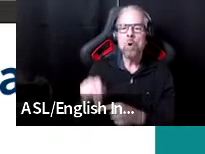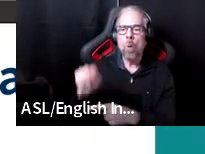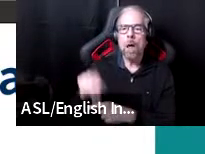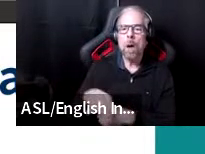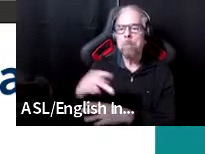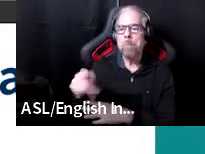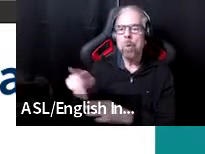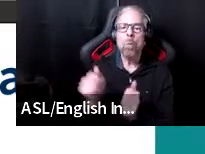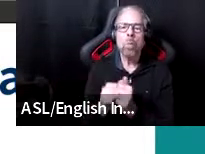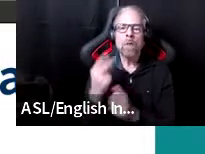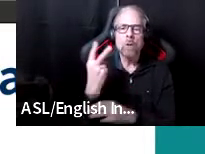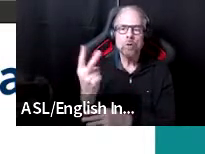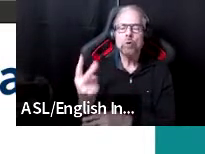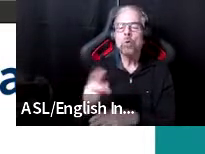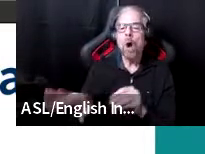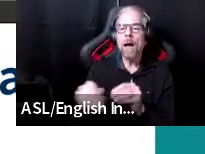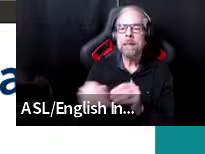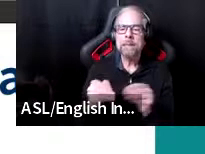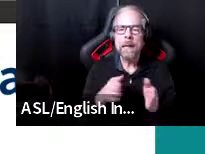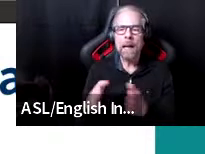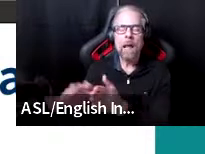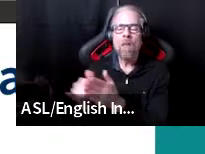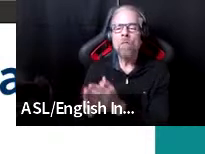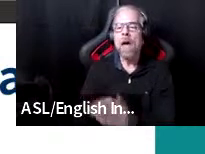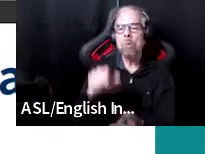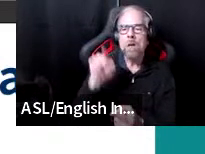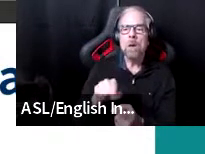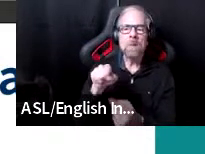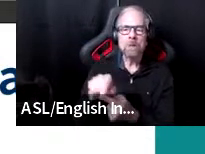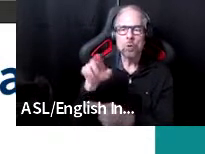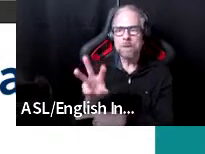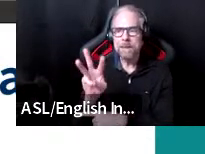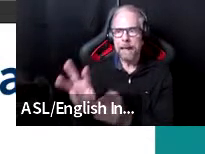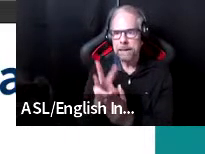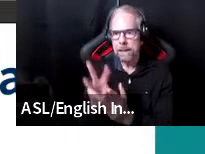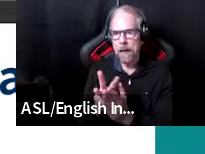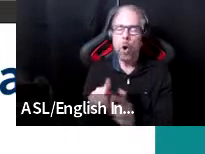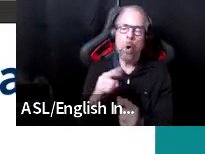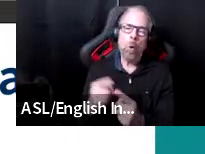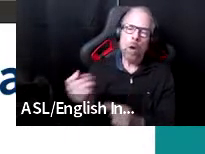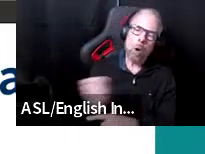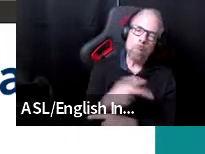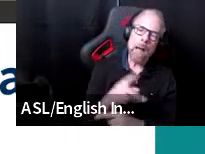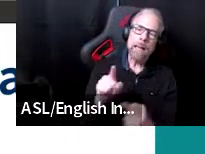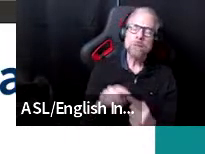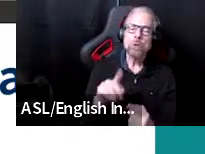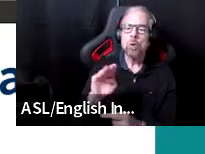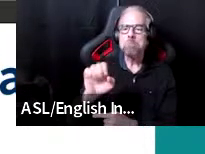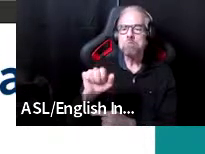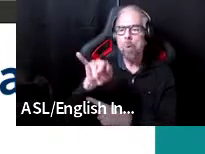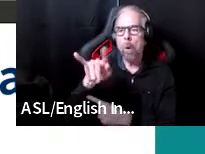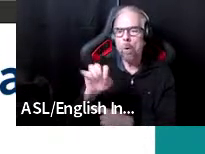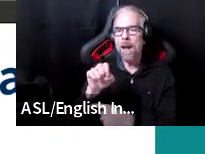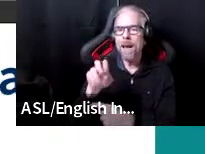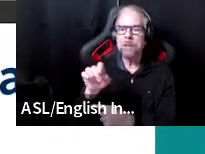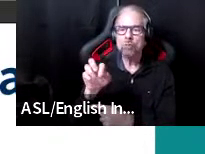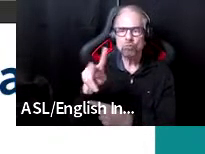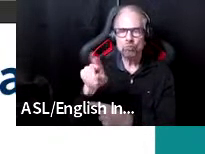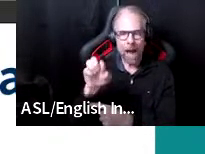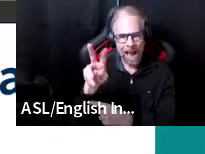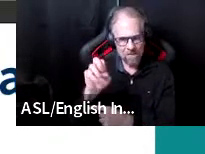aux lanes, that reduction would be down to 6 hours, but it would reduce to only back to about Marine Drive, so be very focused on near the